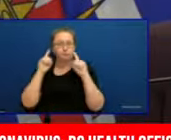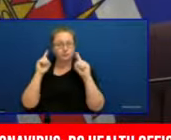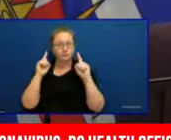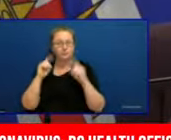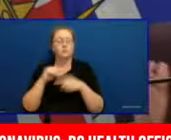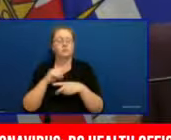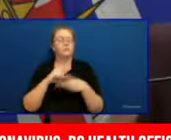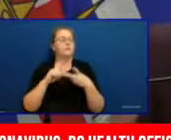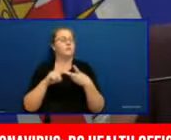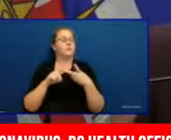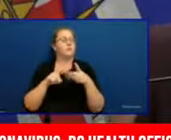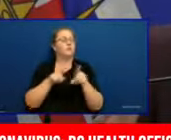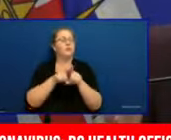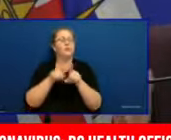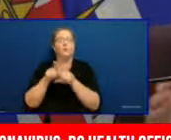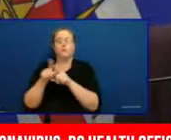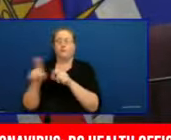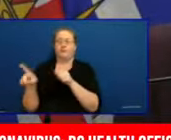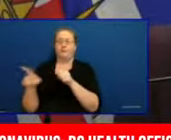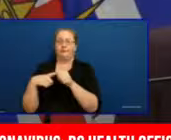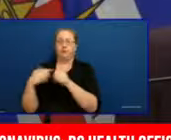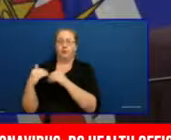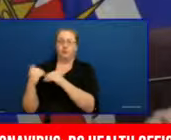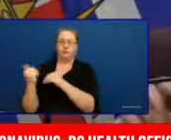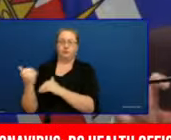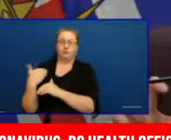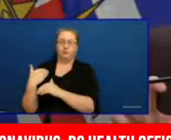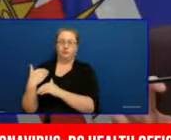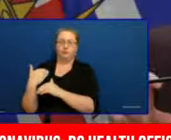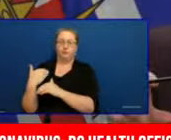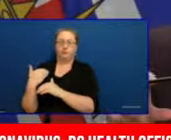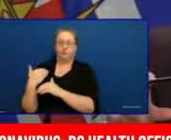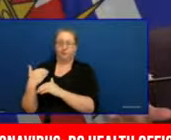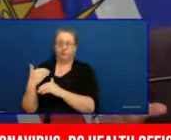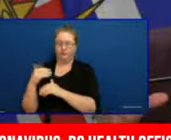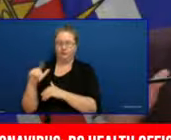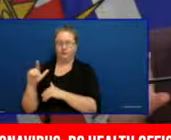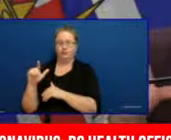now. We also received our first shipment of the